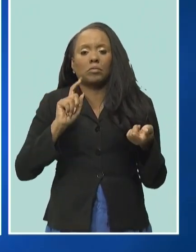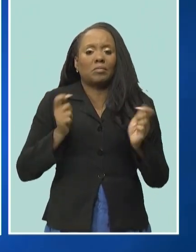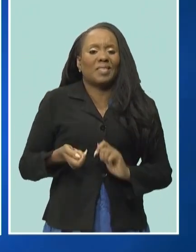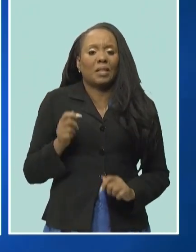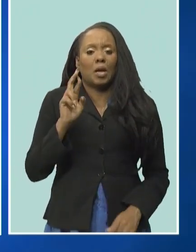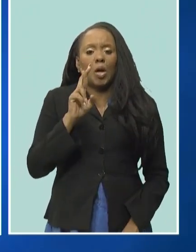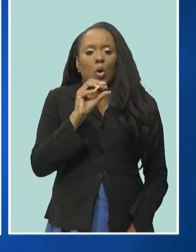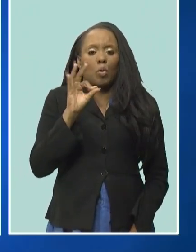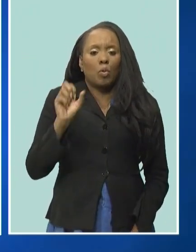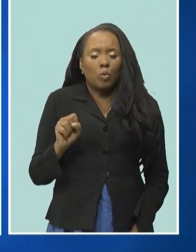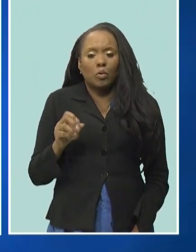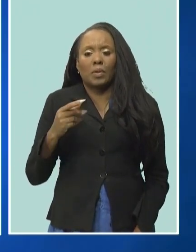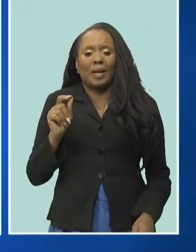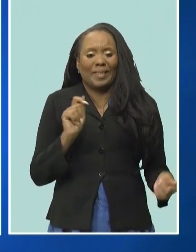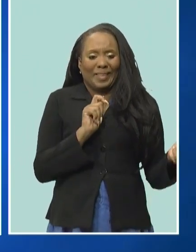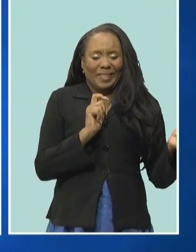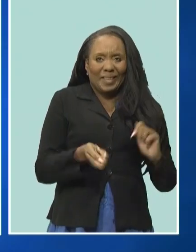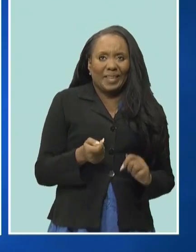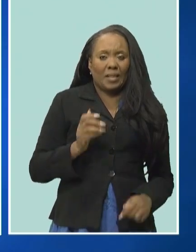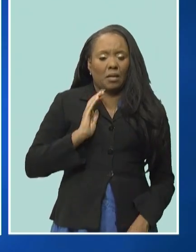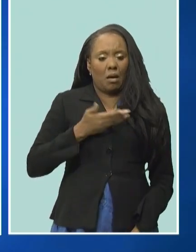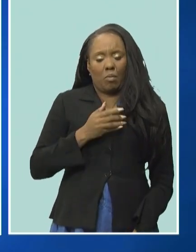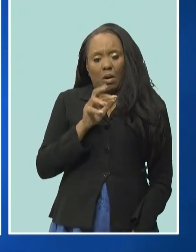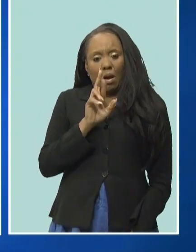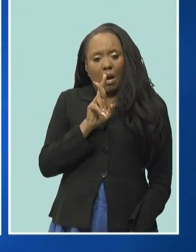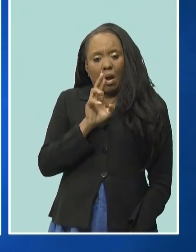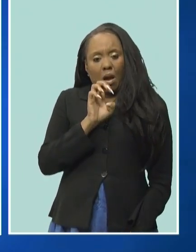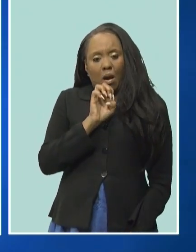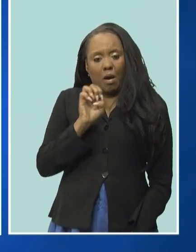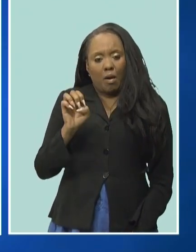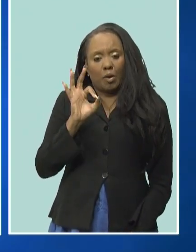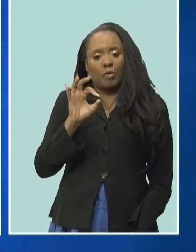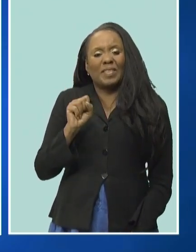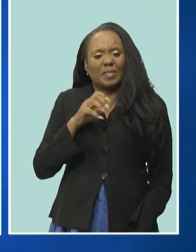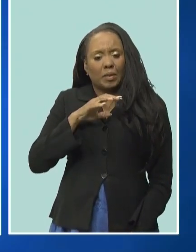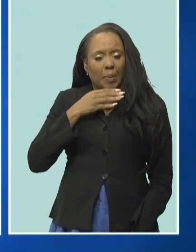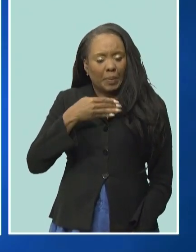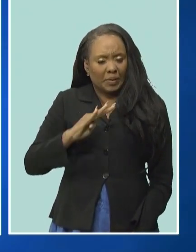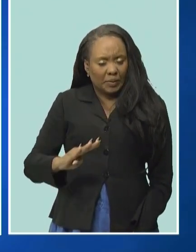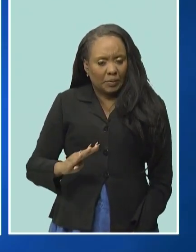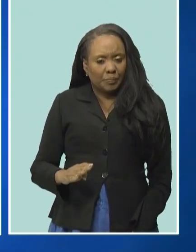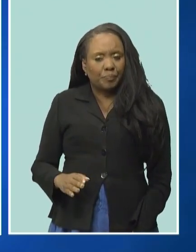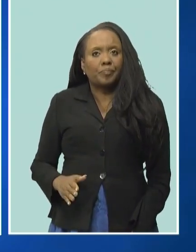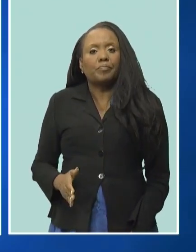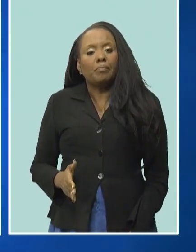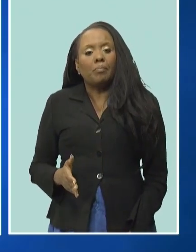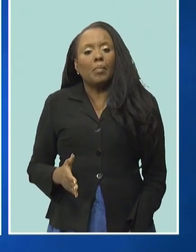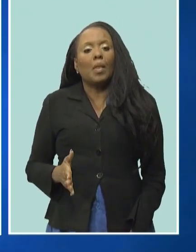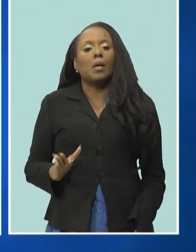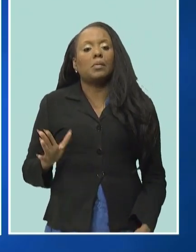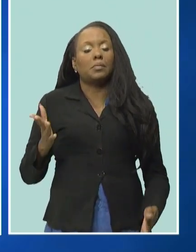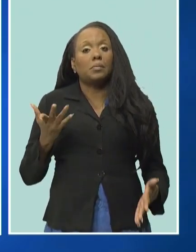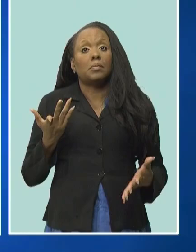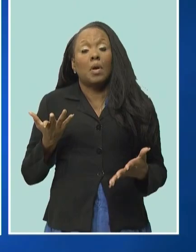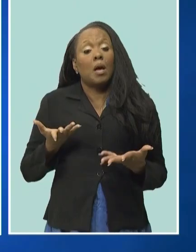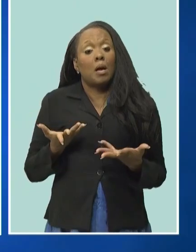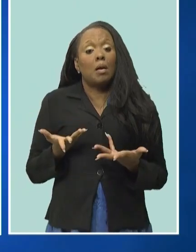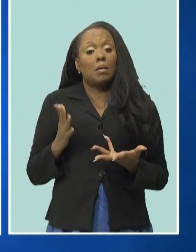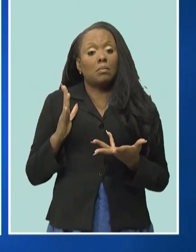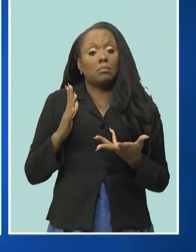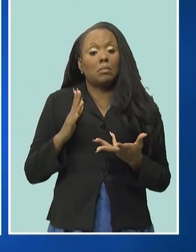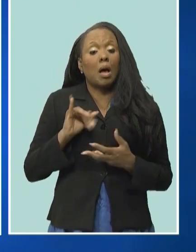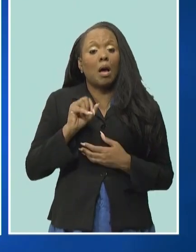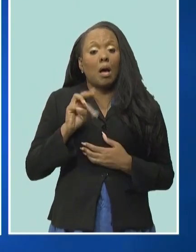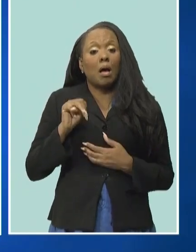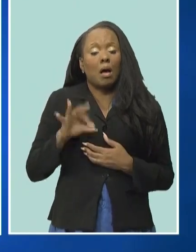of our coral reefs. Last week, the IMF revealed its executive board had agreed on a 36-month extended fund